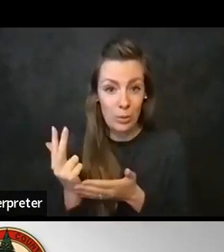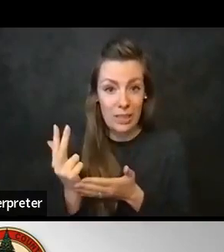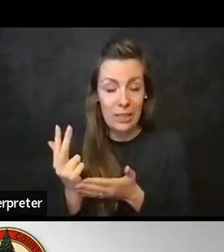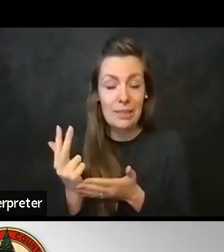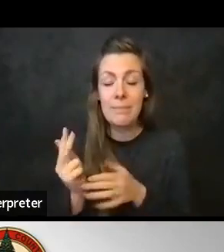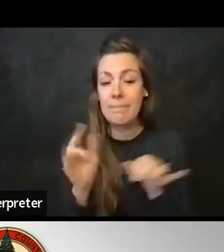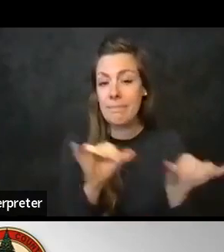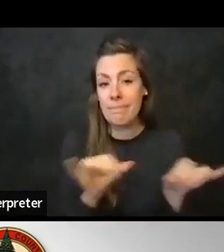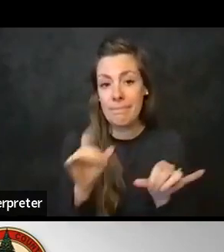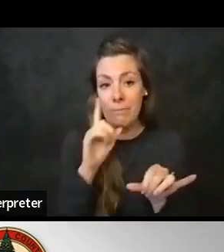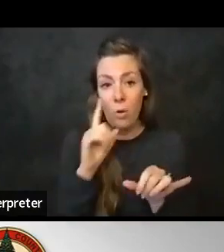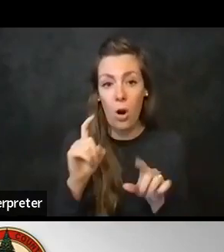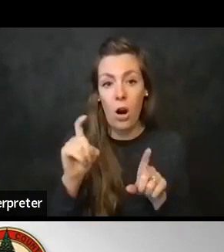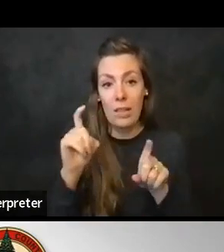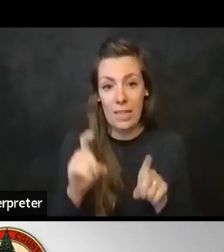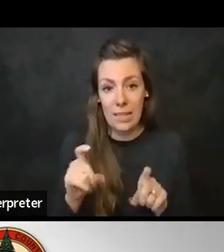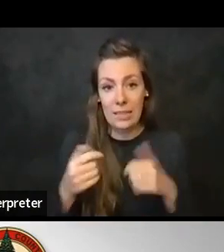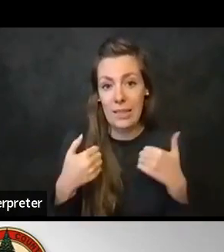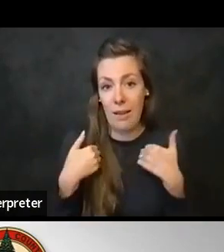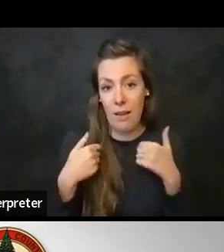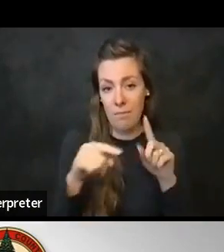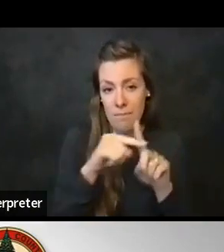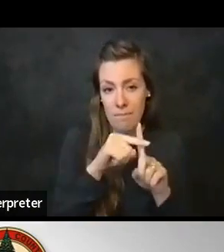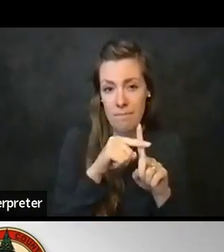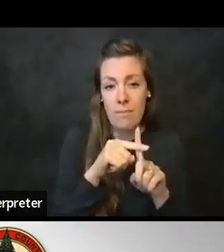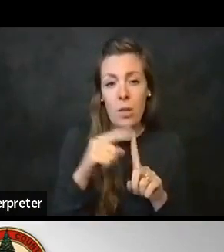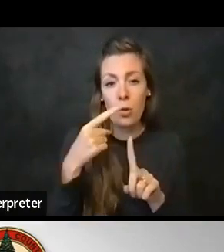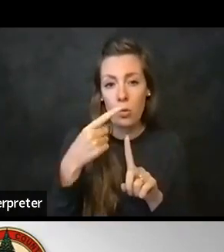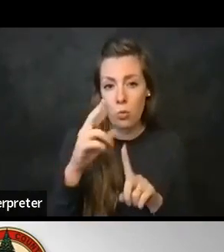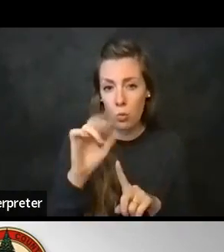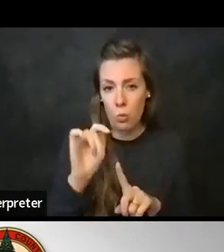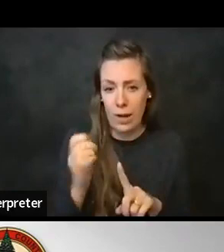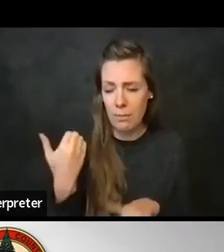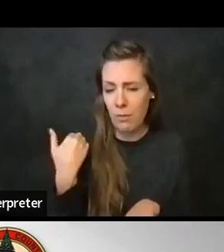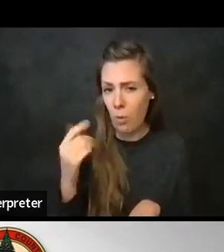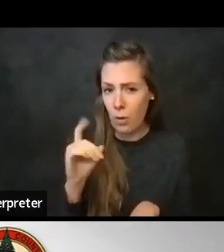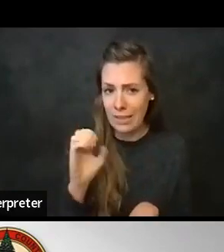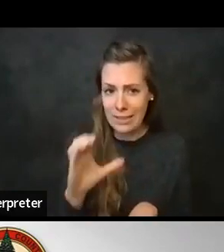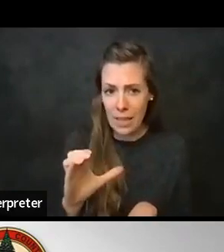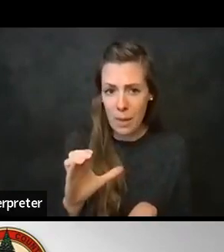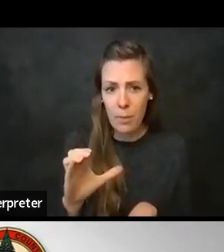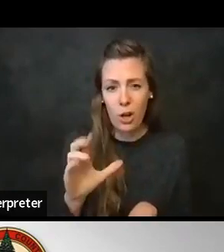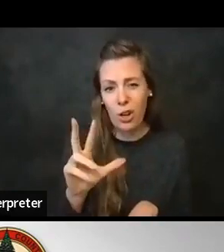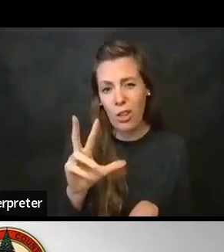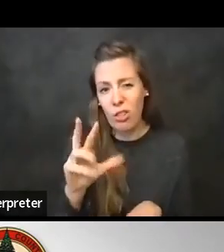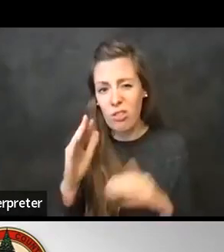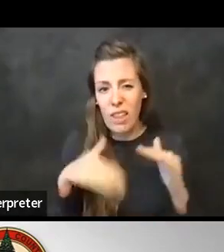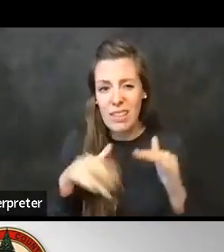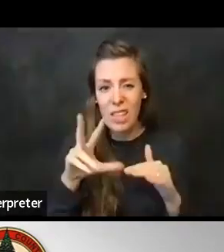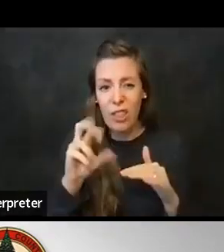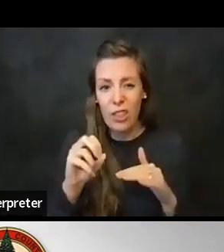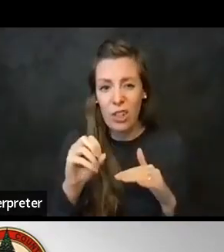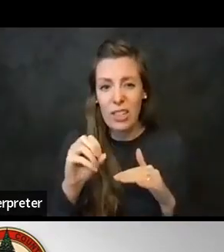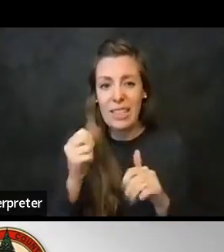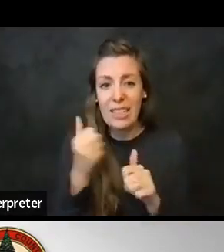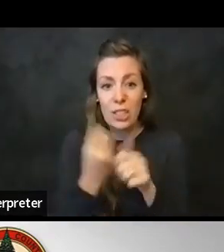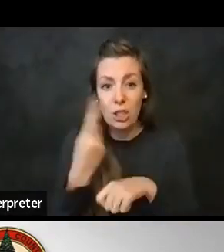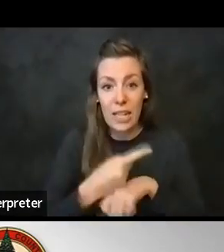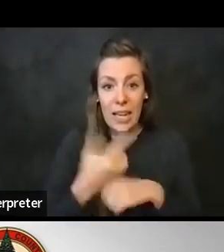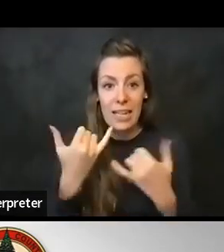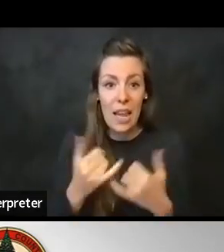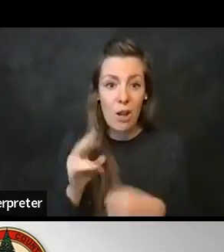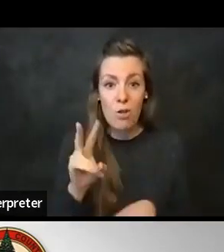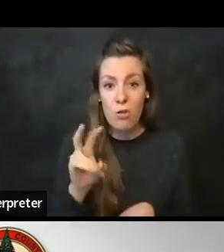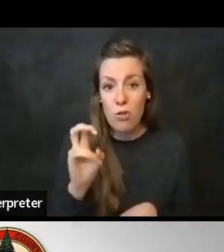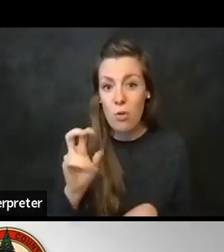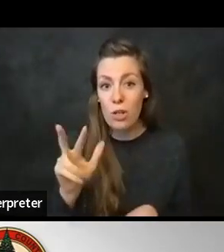our positivity rate. In early December, we were averaging less than 40 cases a day. Now we're seeing 200